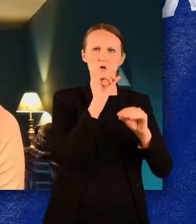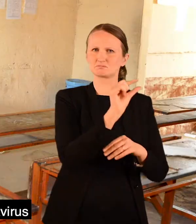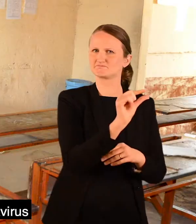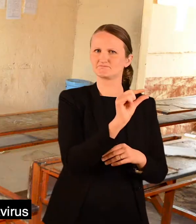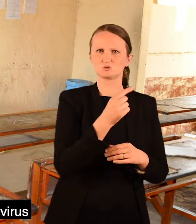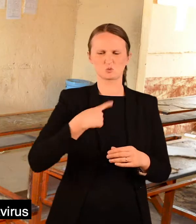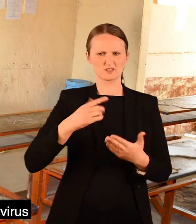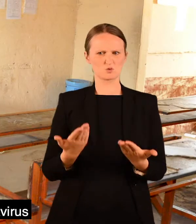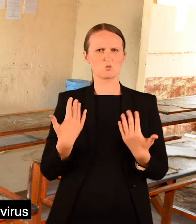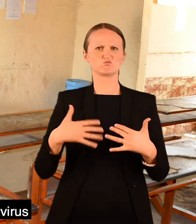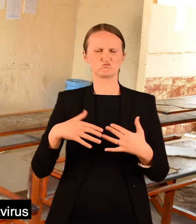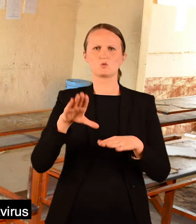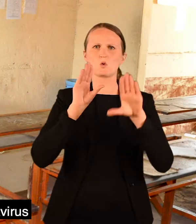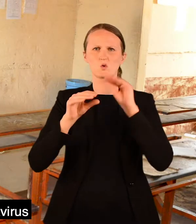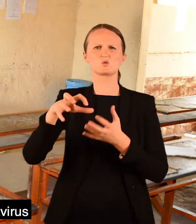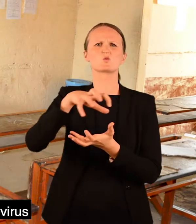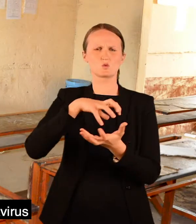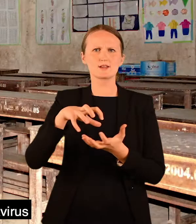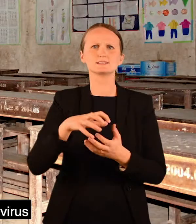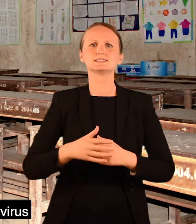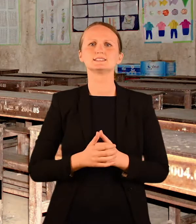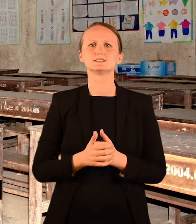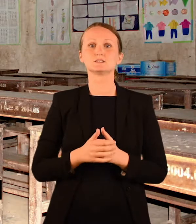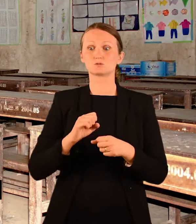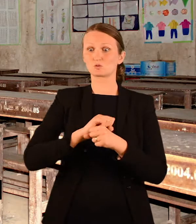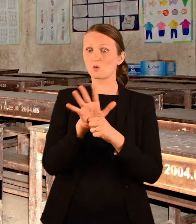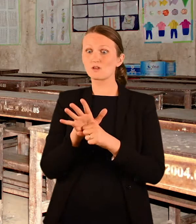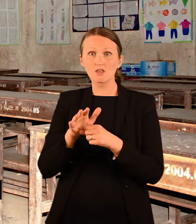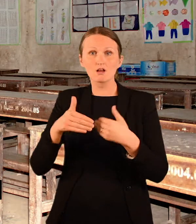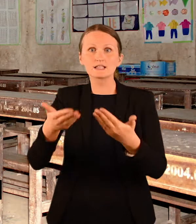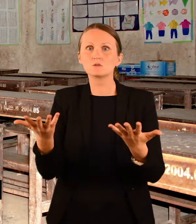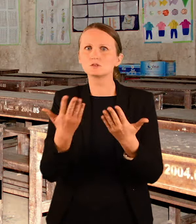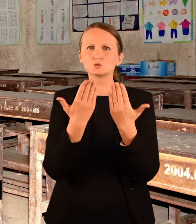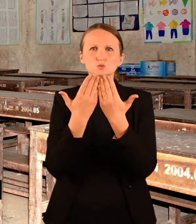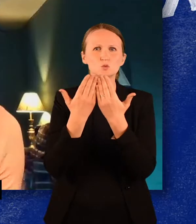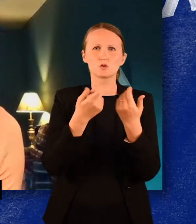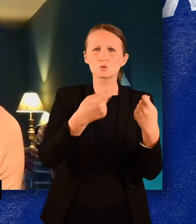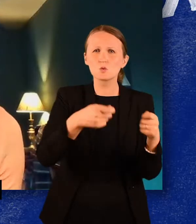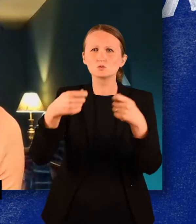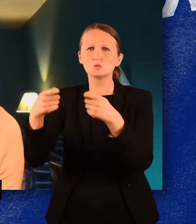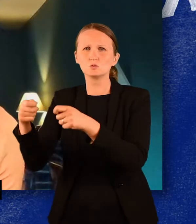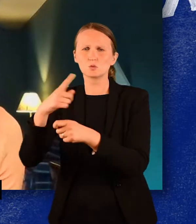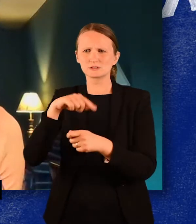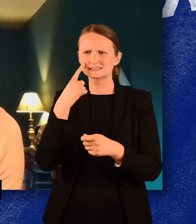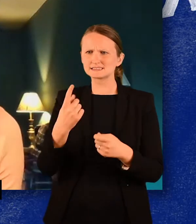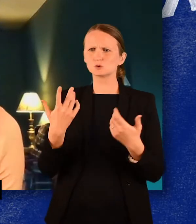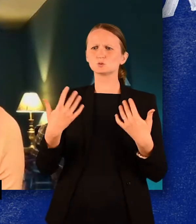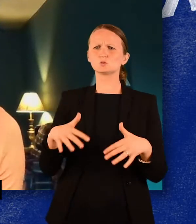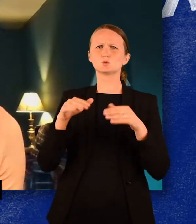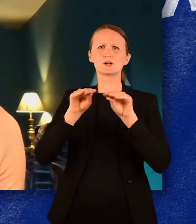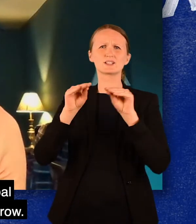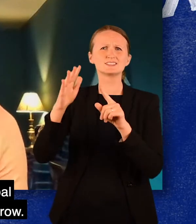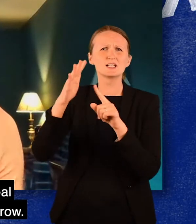crisis. School closures caused by coronavirus only reinforced how essential education is to our